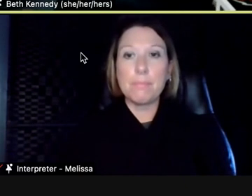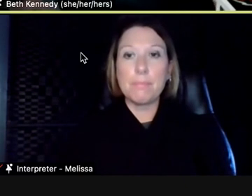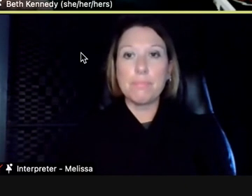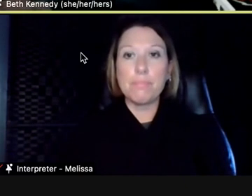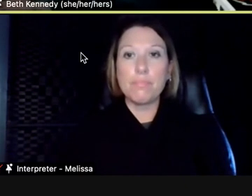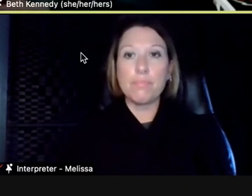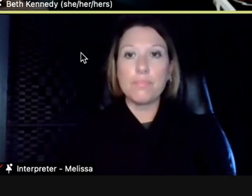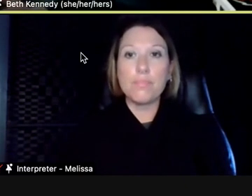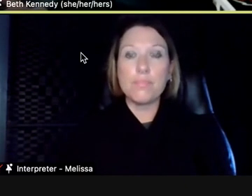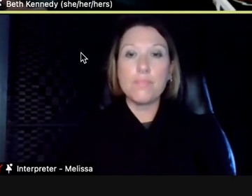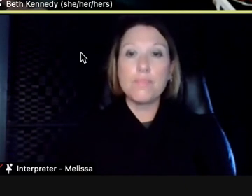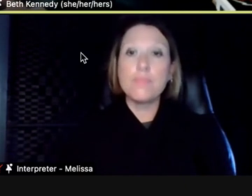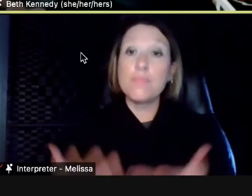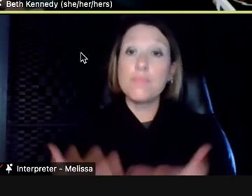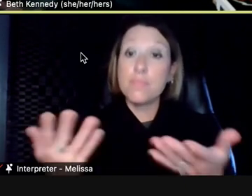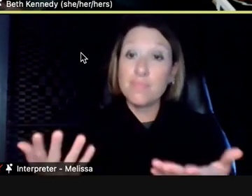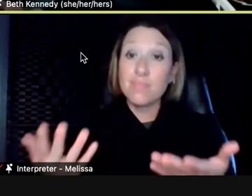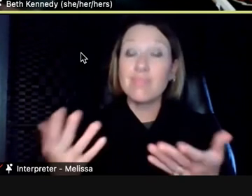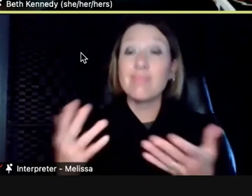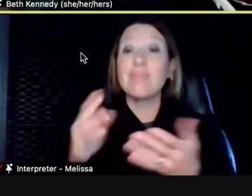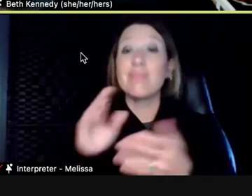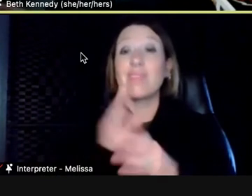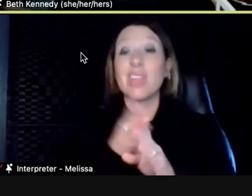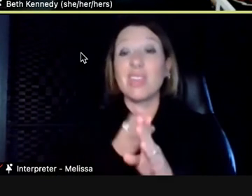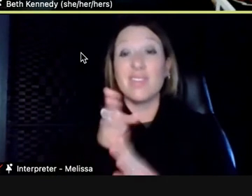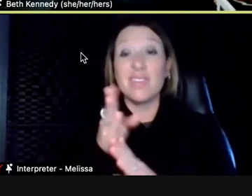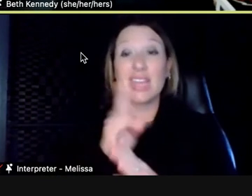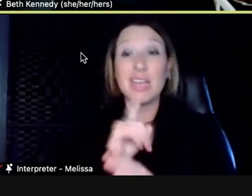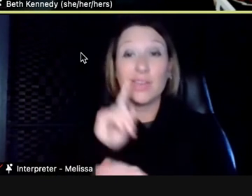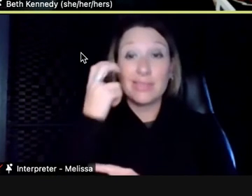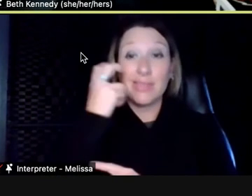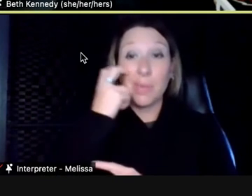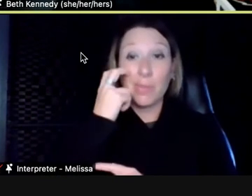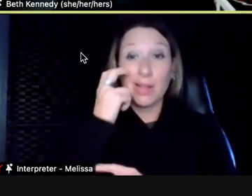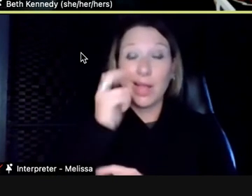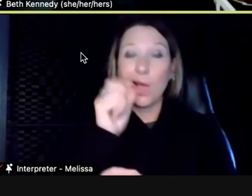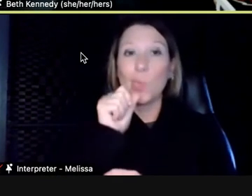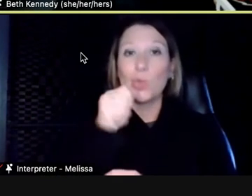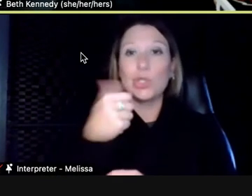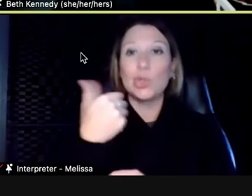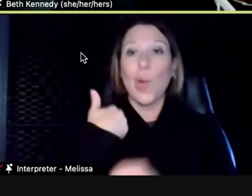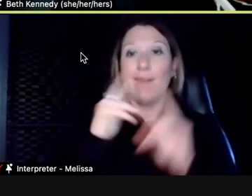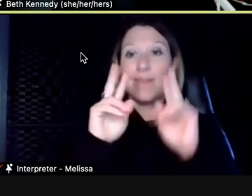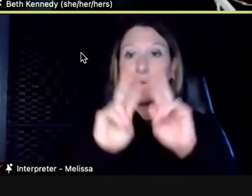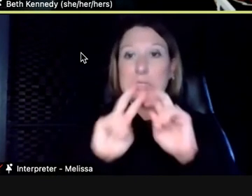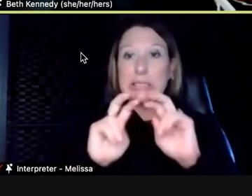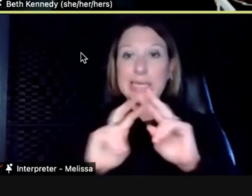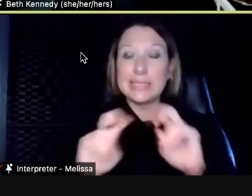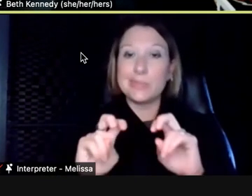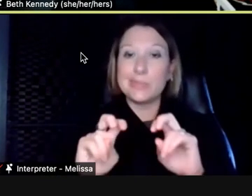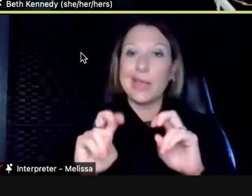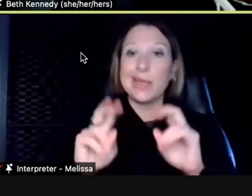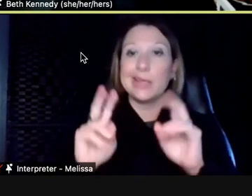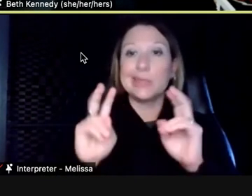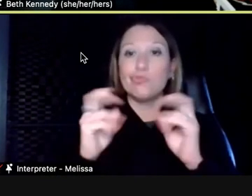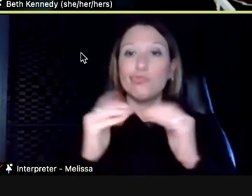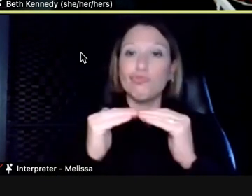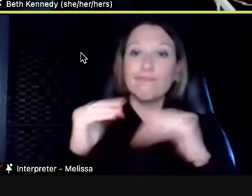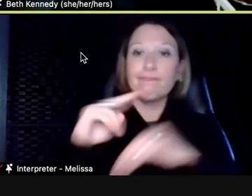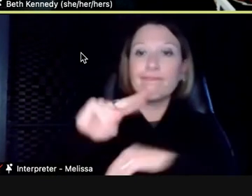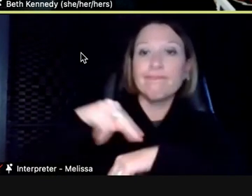but in the field of deafblindness, there's not an assessment that is normed for students who are deafblind. It's not possible